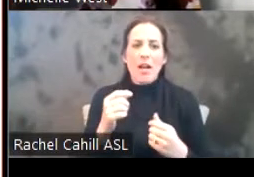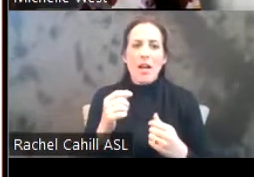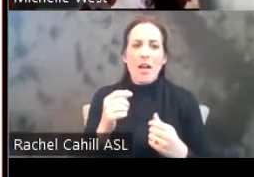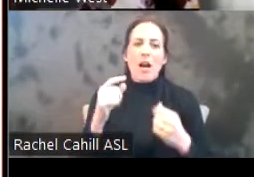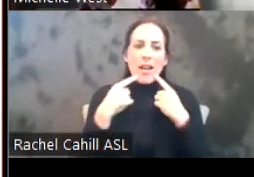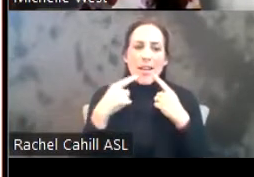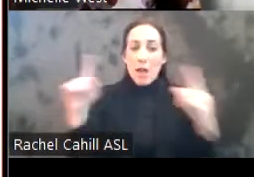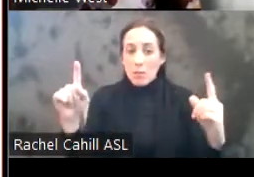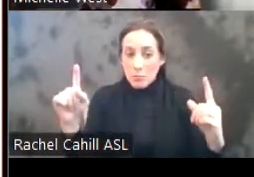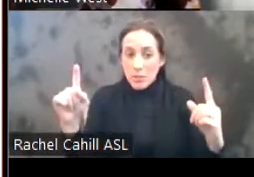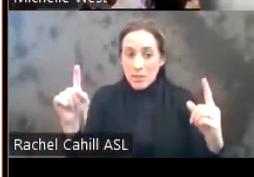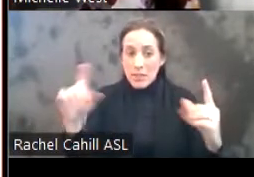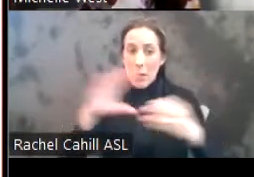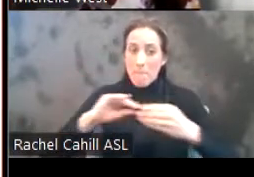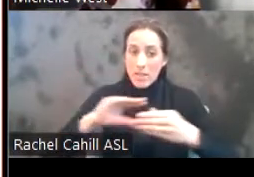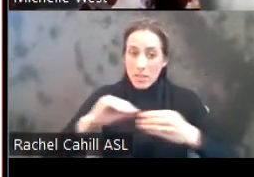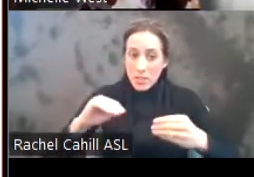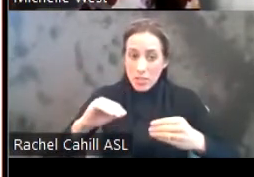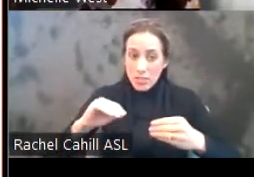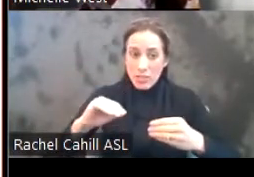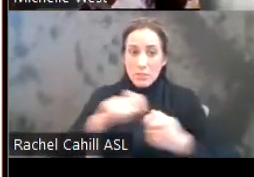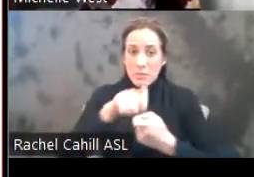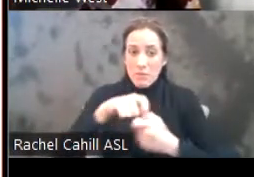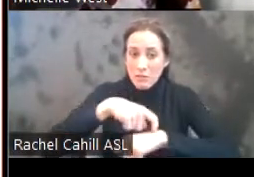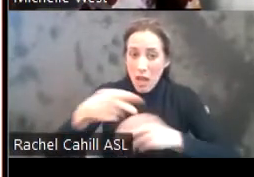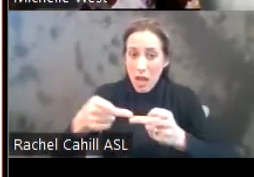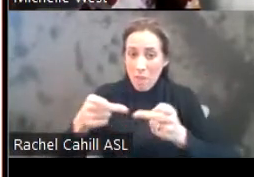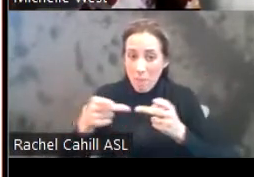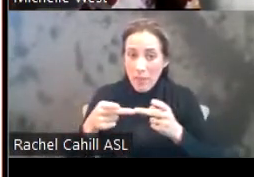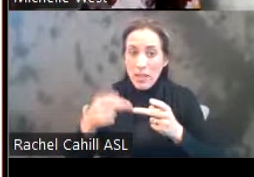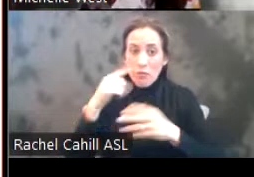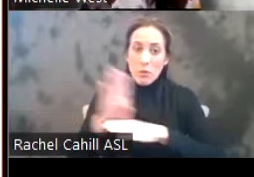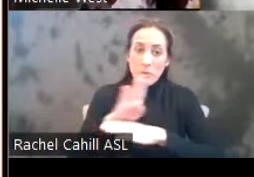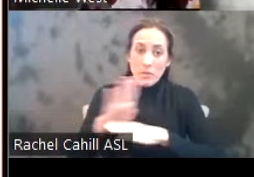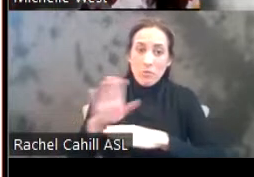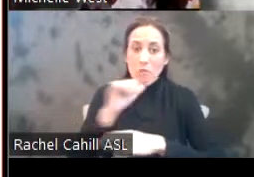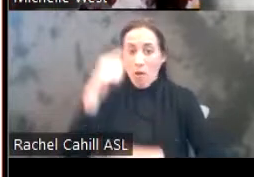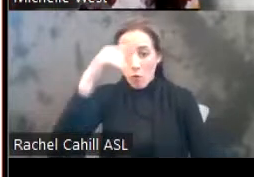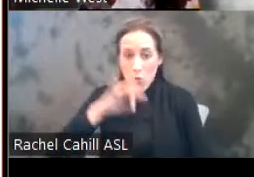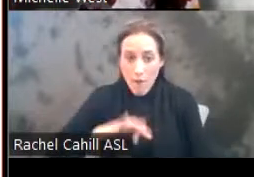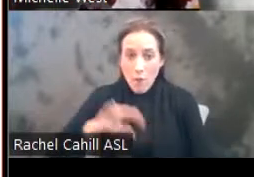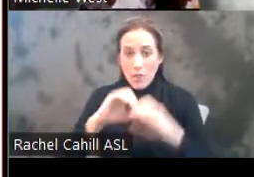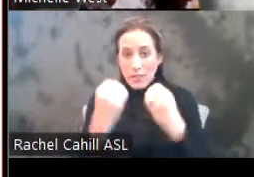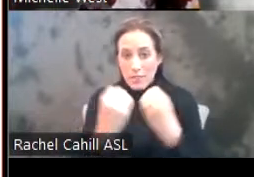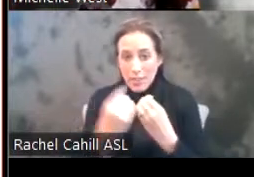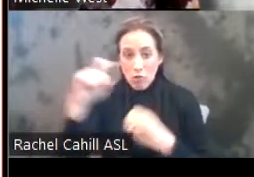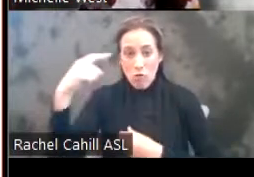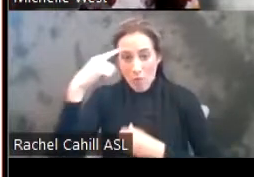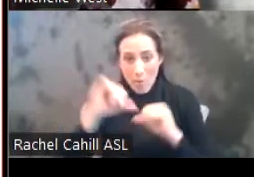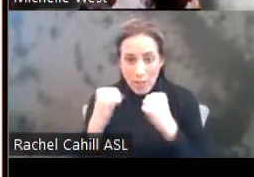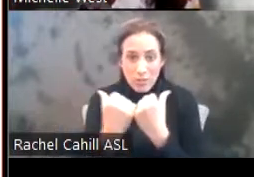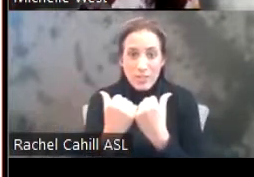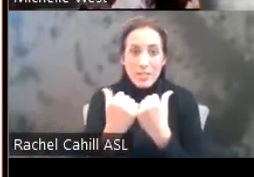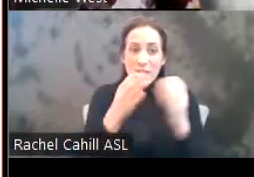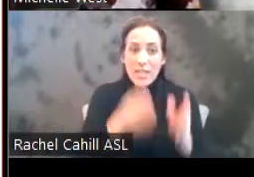business firms, nonprofits, government agencies, and individuals who seek to inform and or